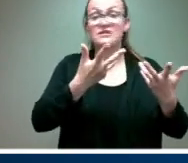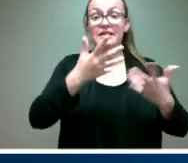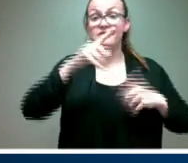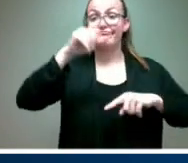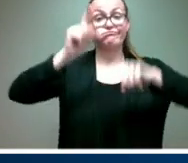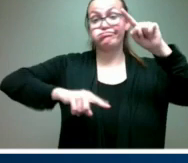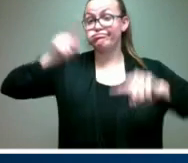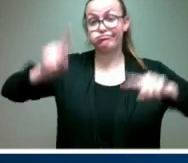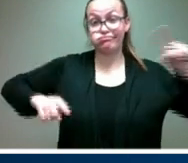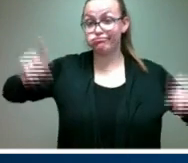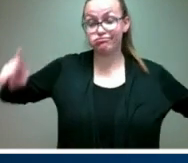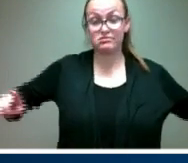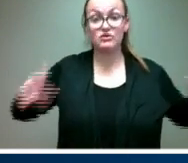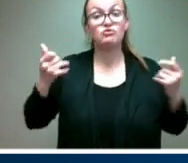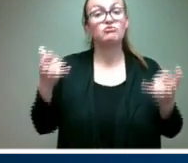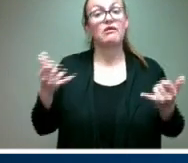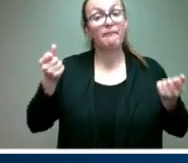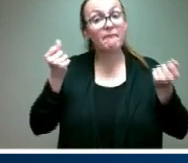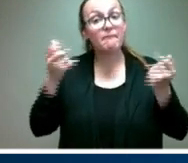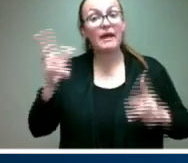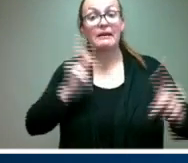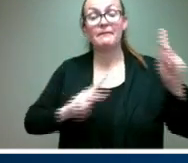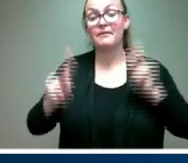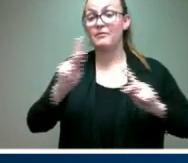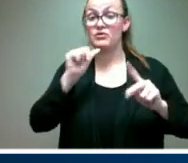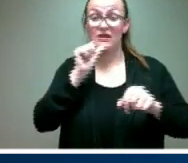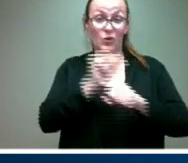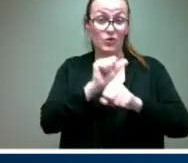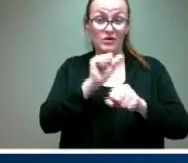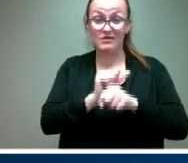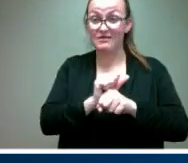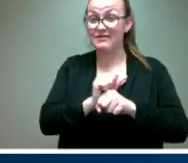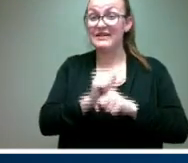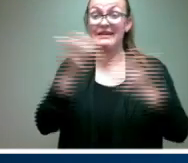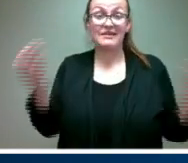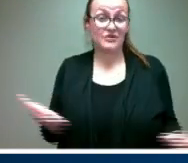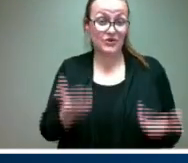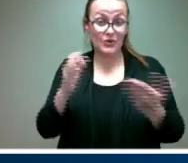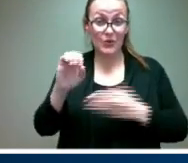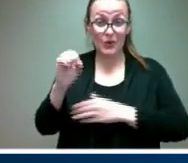out of work now. You know, we've lost 700,000 jobs in the state of Ohio.